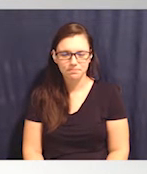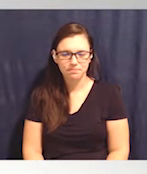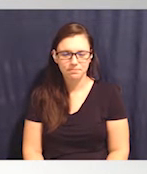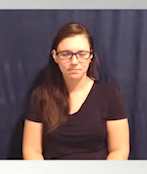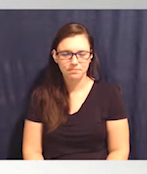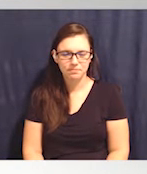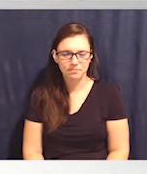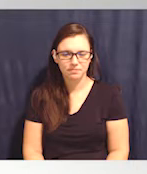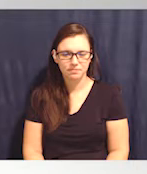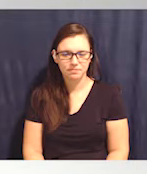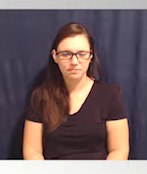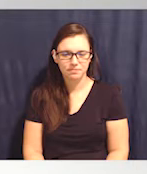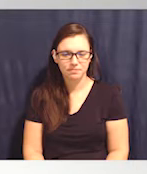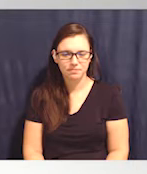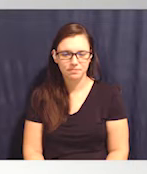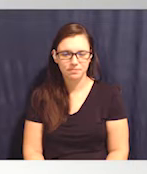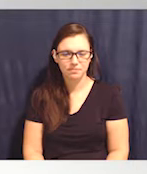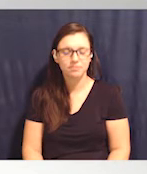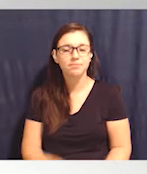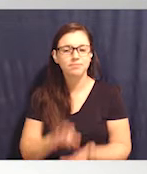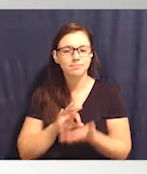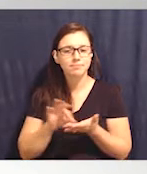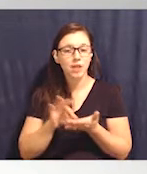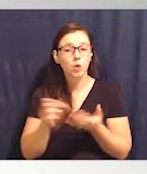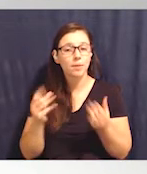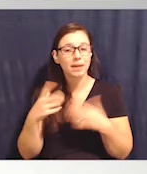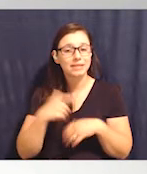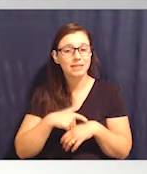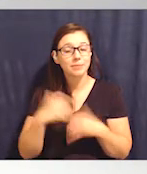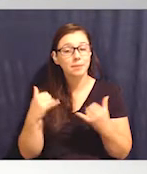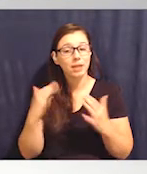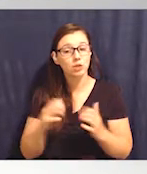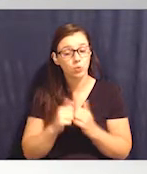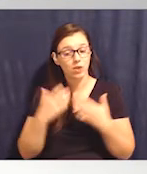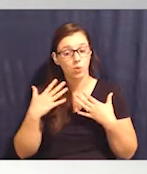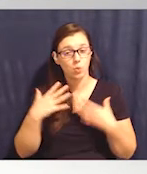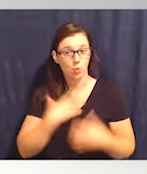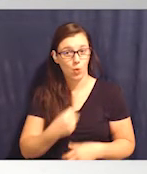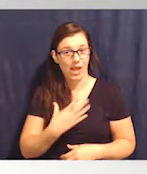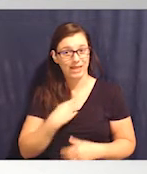Count how many times the players wearing white pass the basketball.